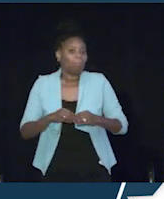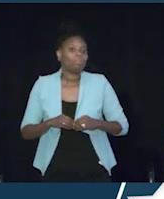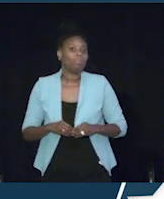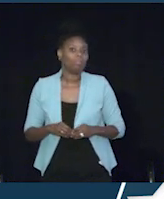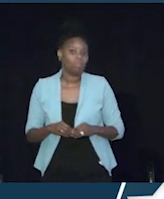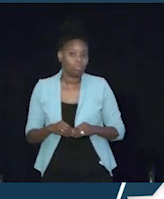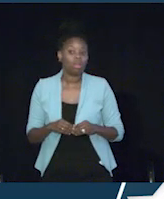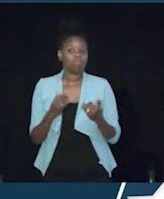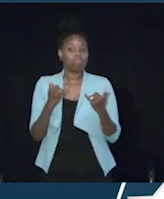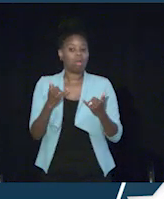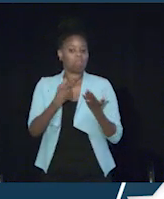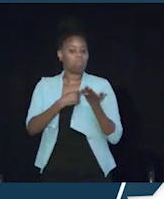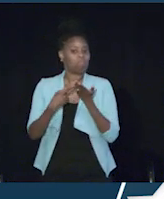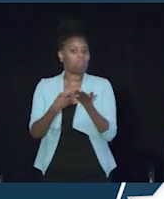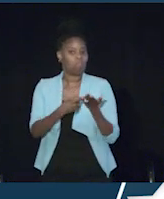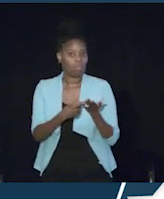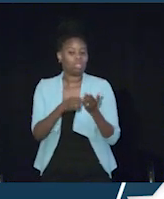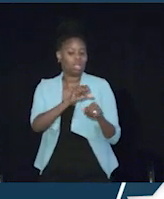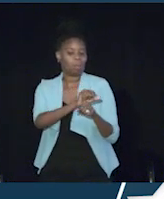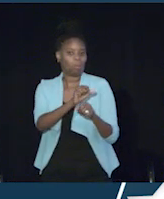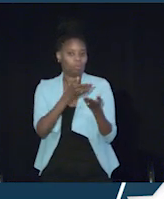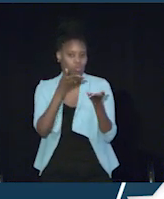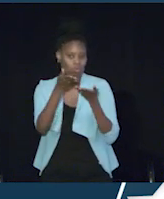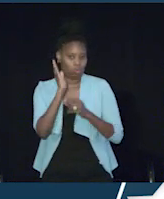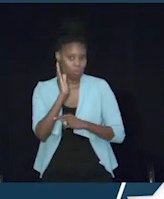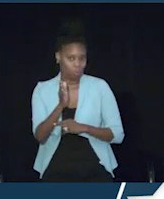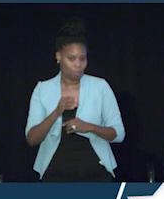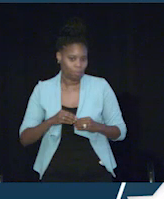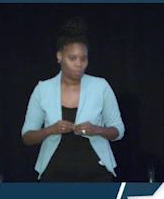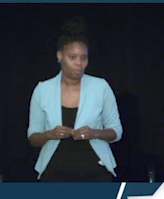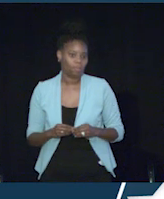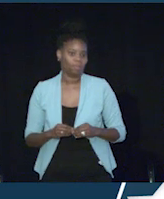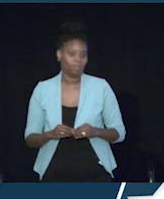Now let's take a look at employment services.